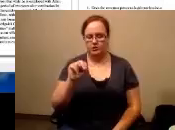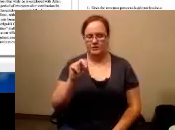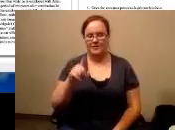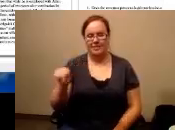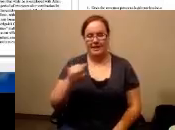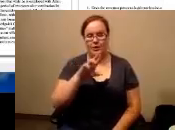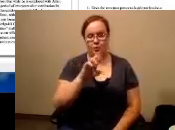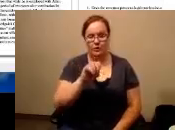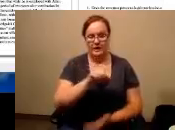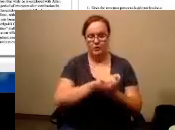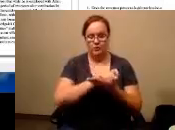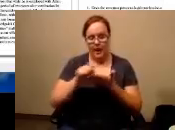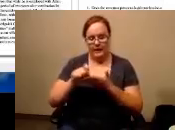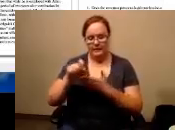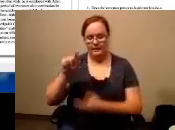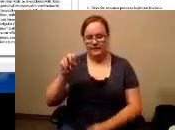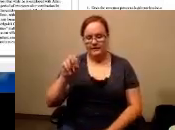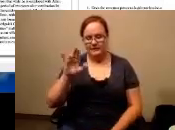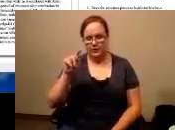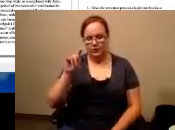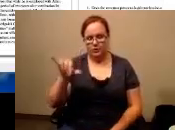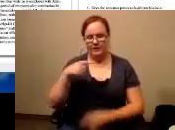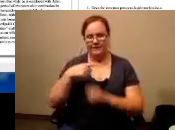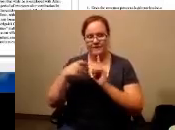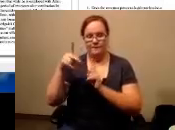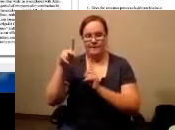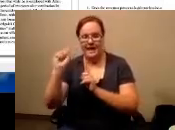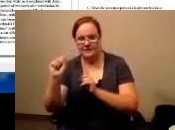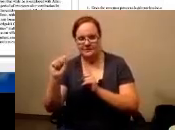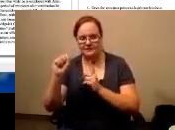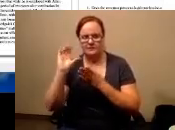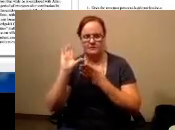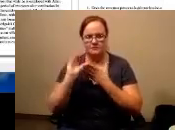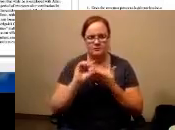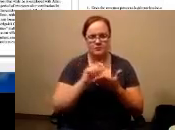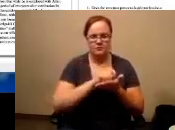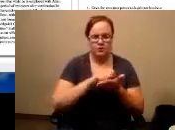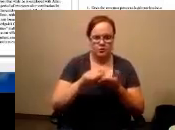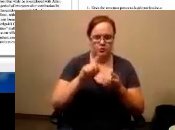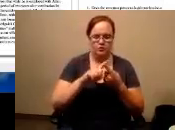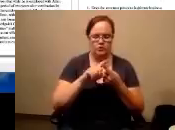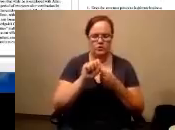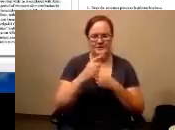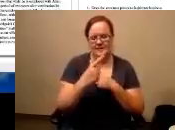from, let's say, the state of Kansas down to Sedgwick County. The time,